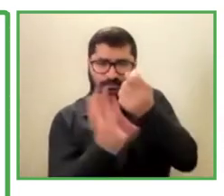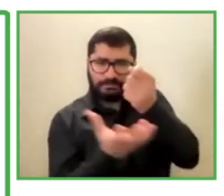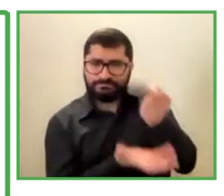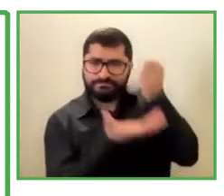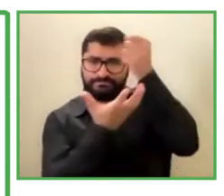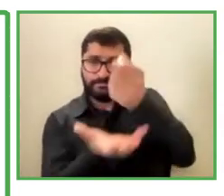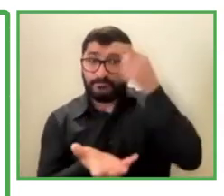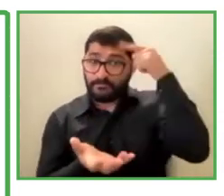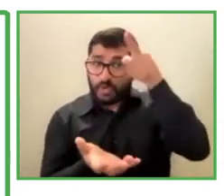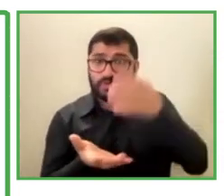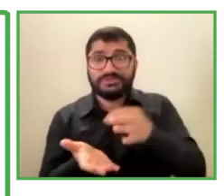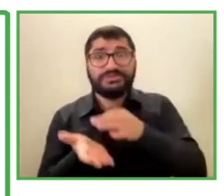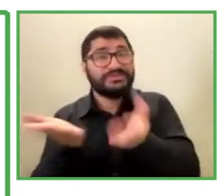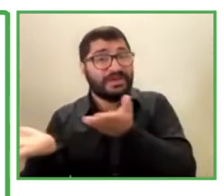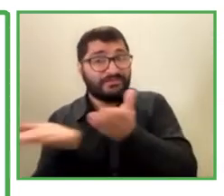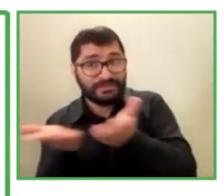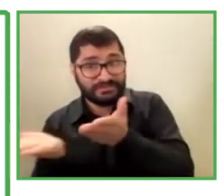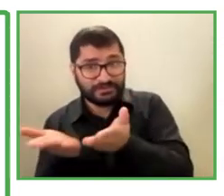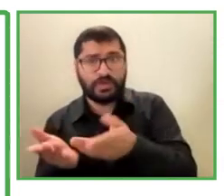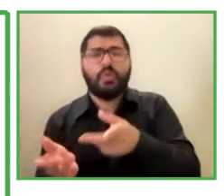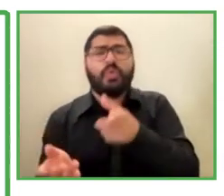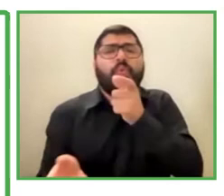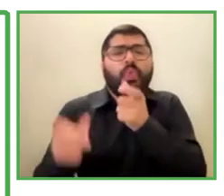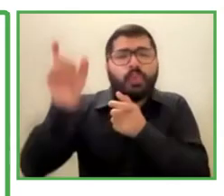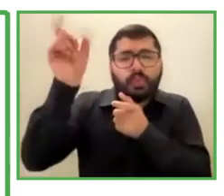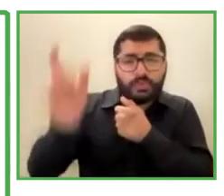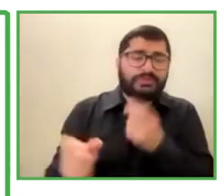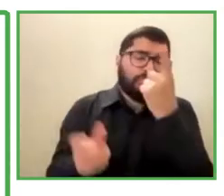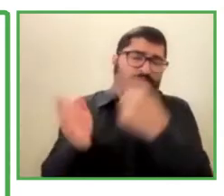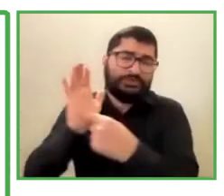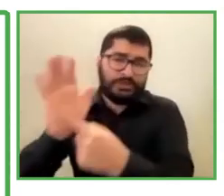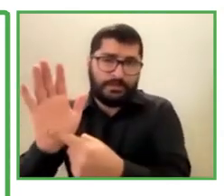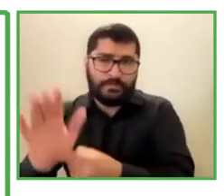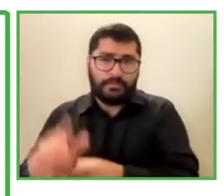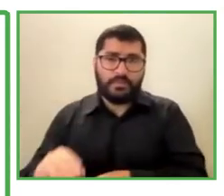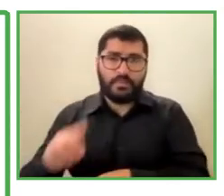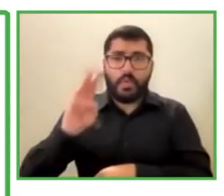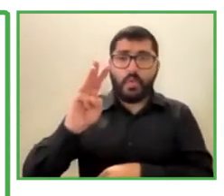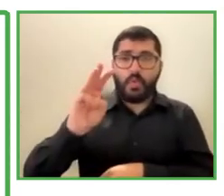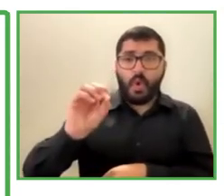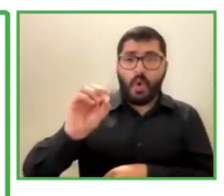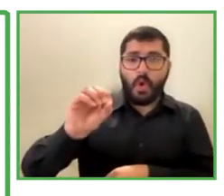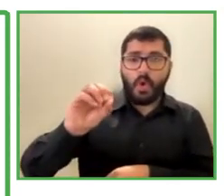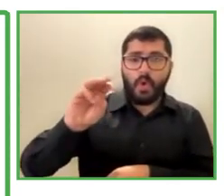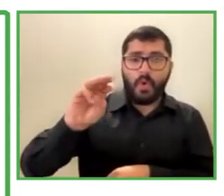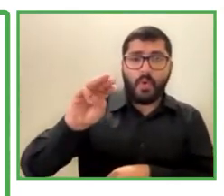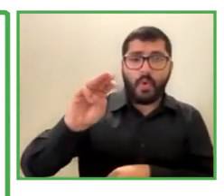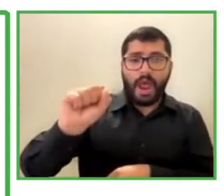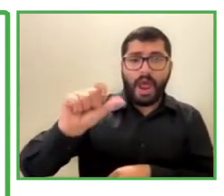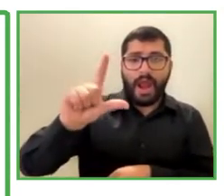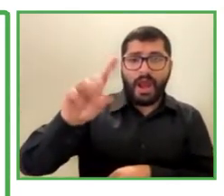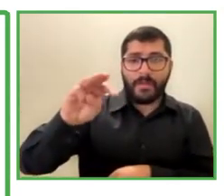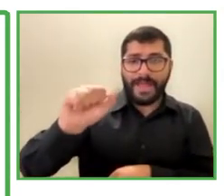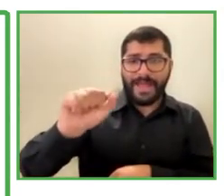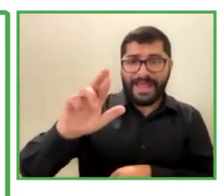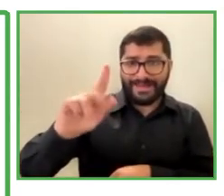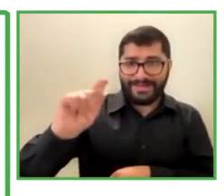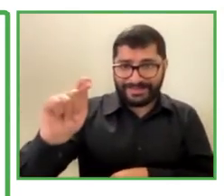We have the example of Walmart, which is very interesting. We did work inclusion of 900 people with